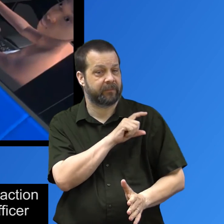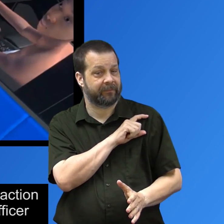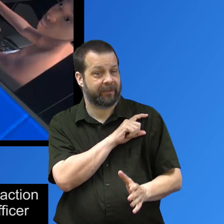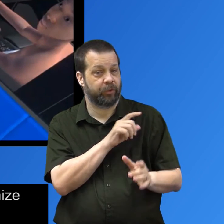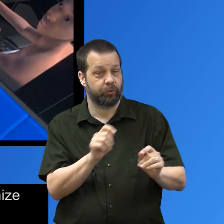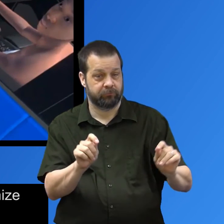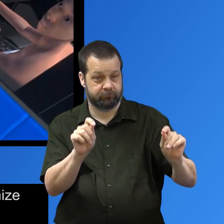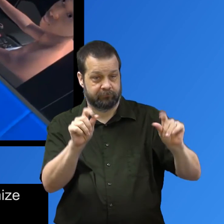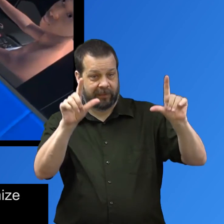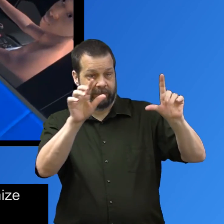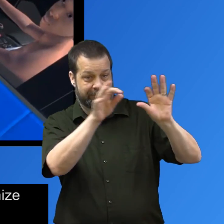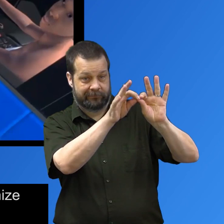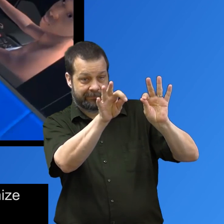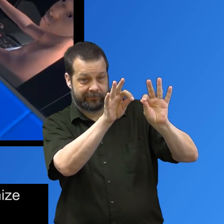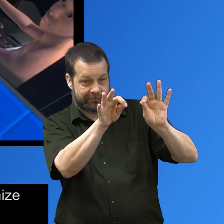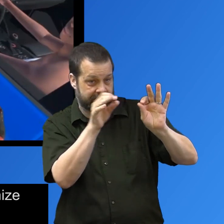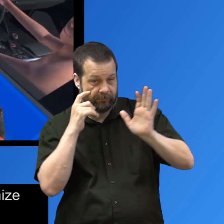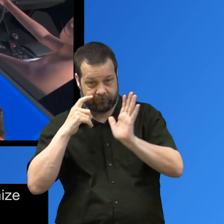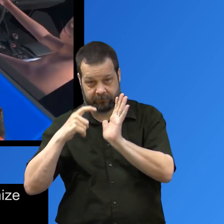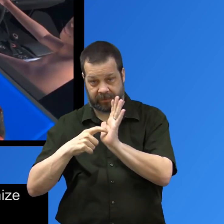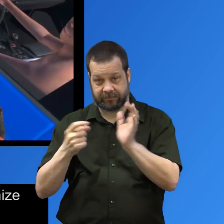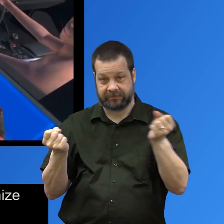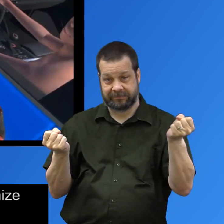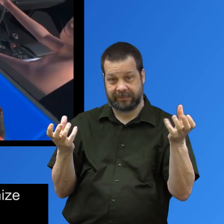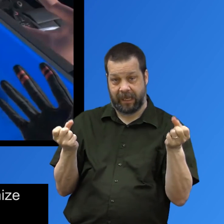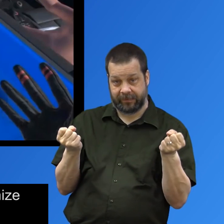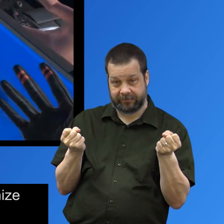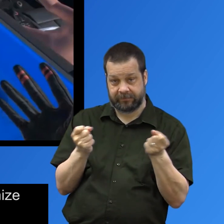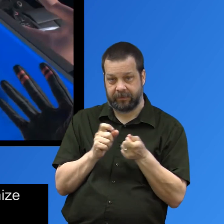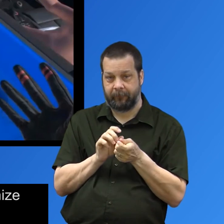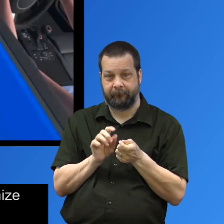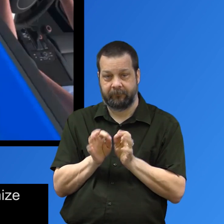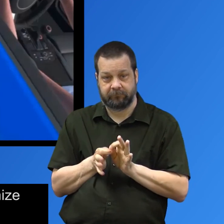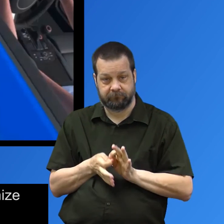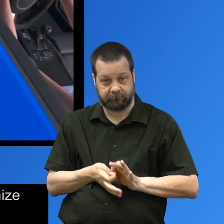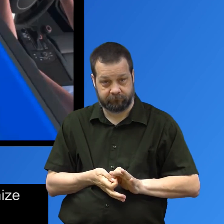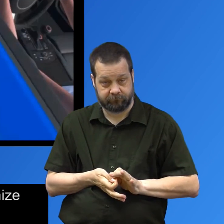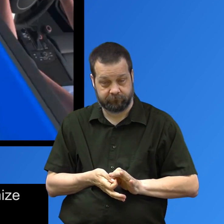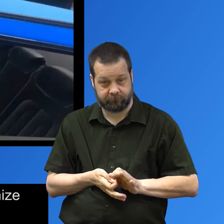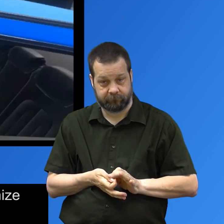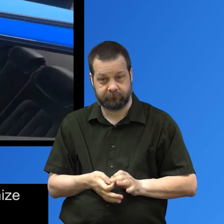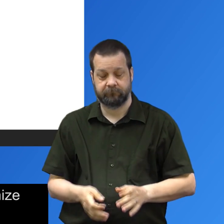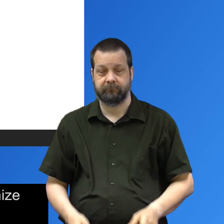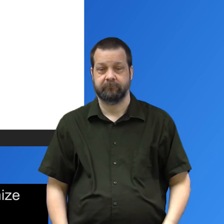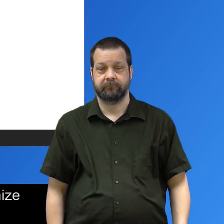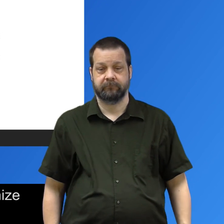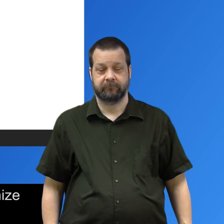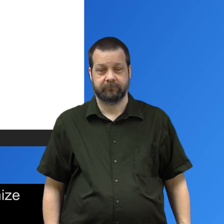police officer could use a heads-up display like this one to recognize and translate sign language.